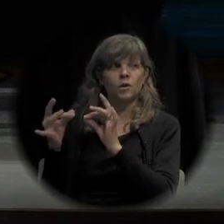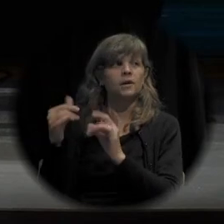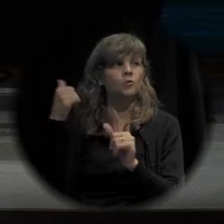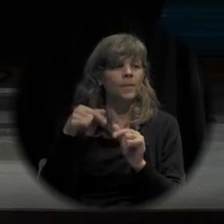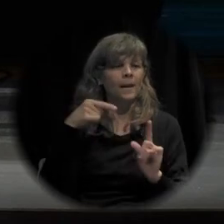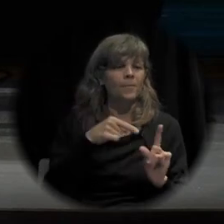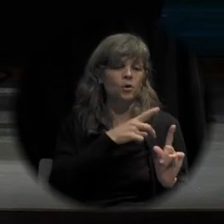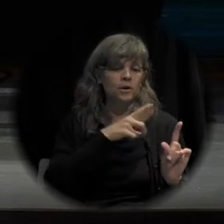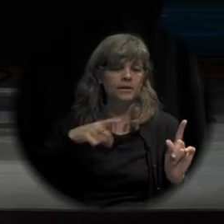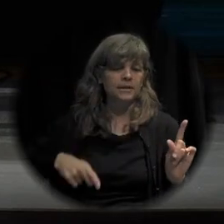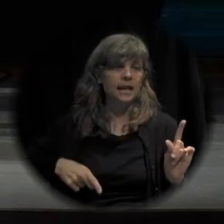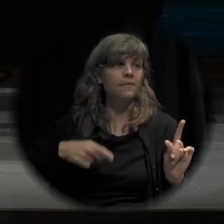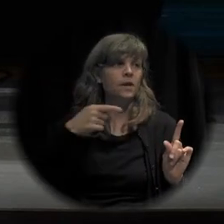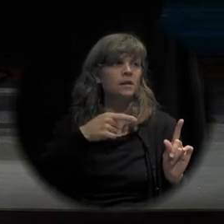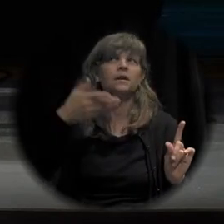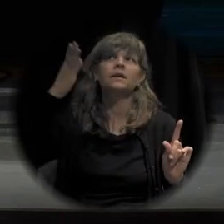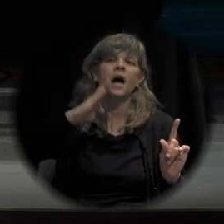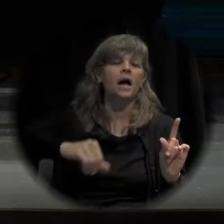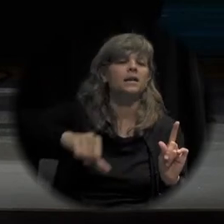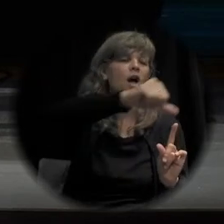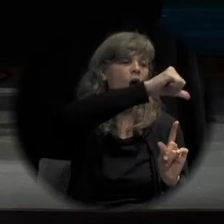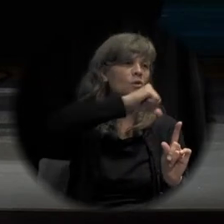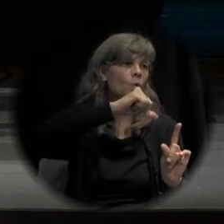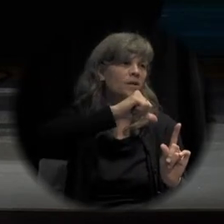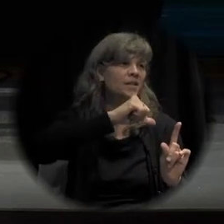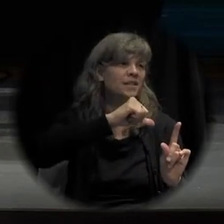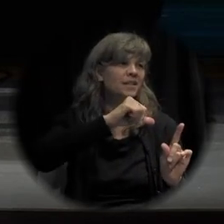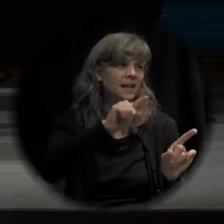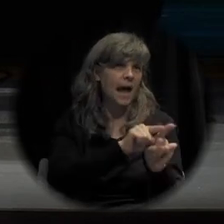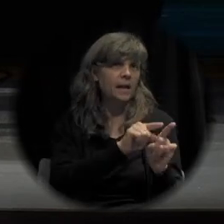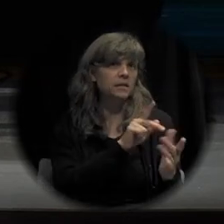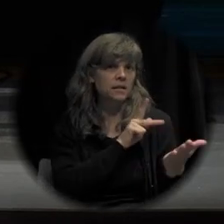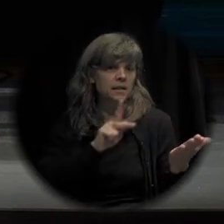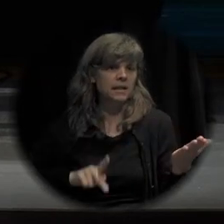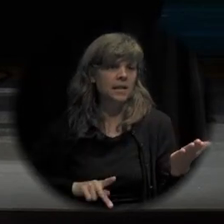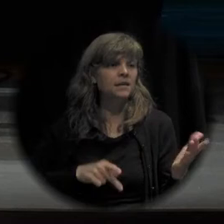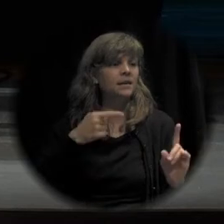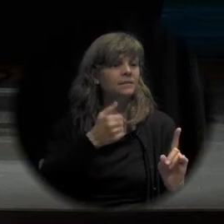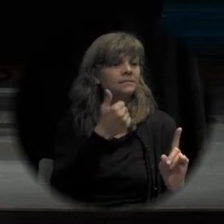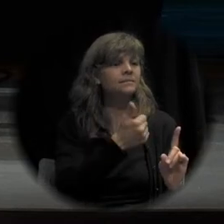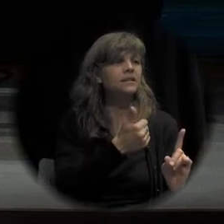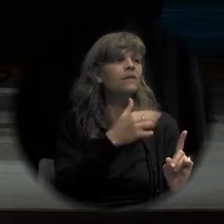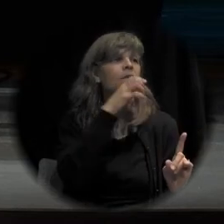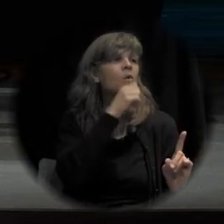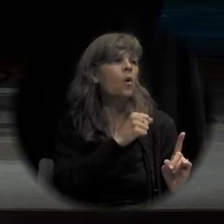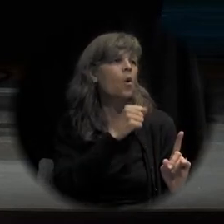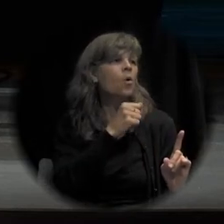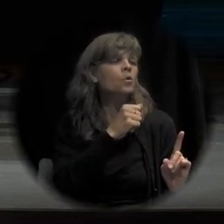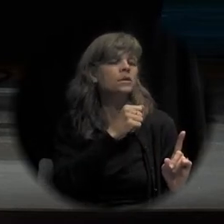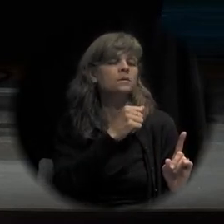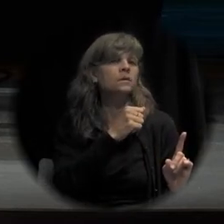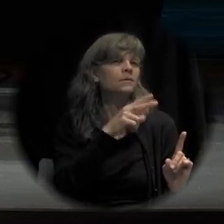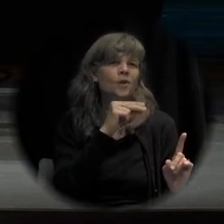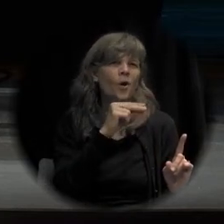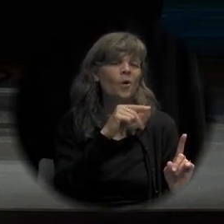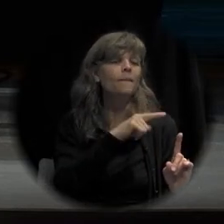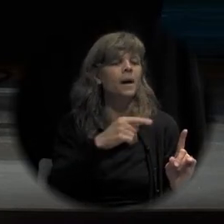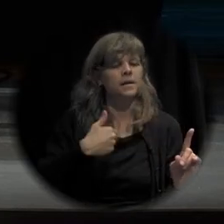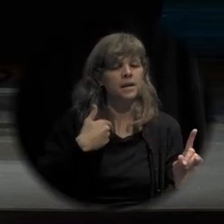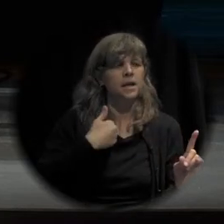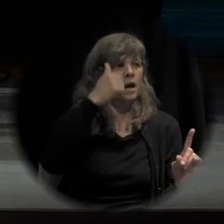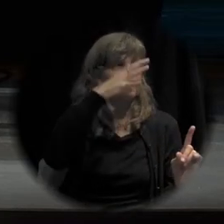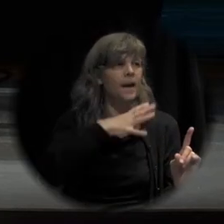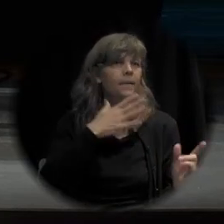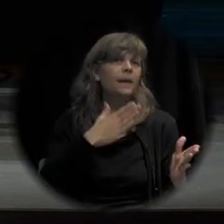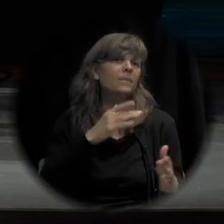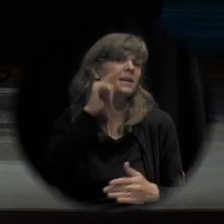was anointed king in chapter 16 of Samuel as a young man. How old he was, don't know for sure. I'd guess he was probably a late